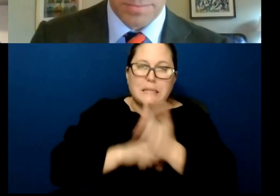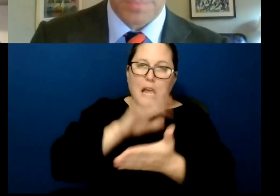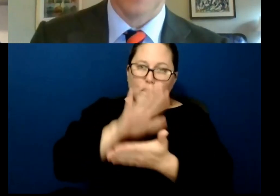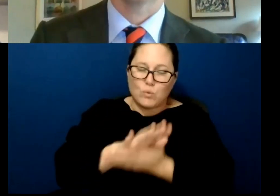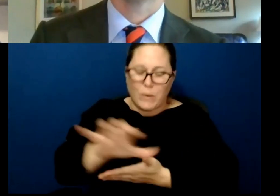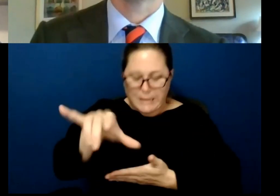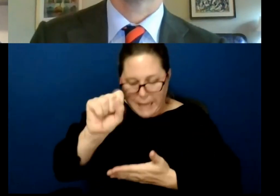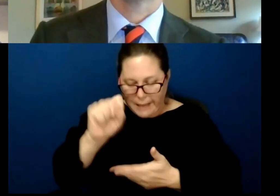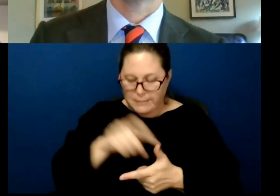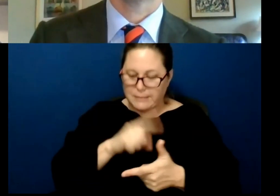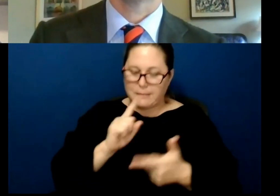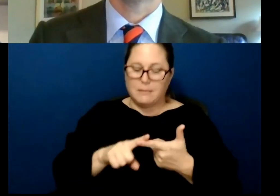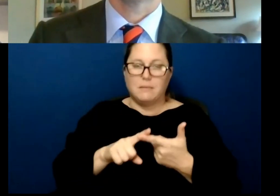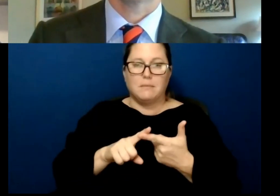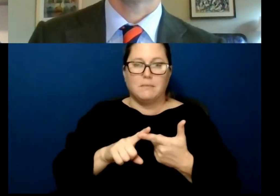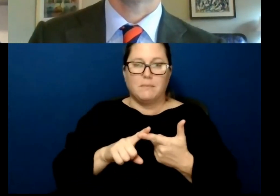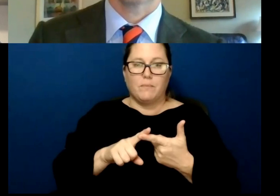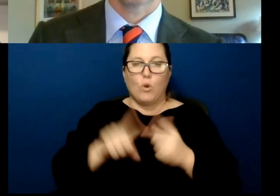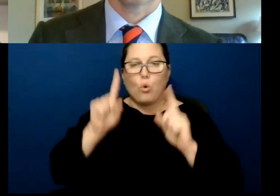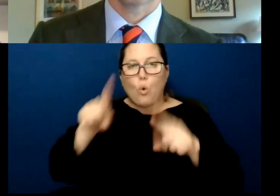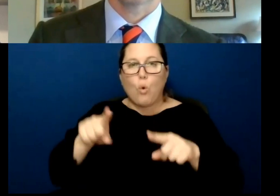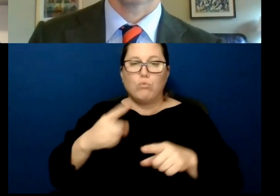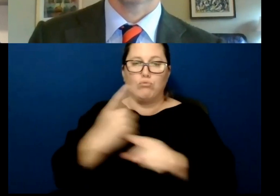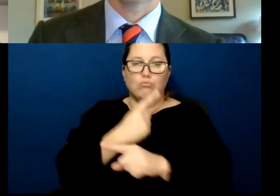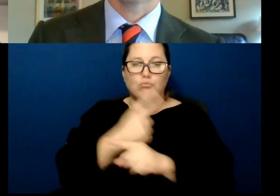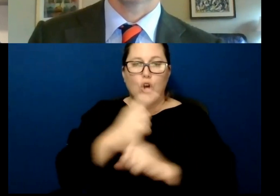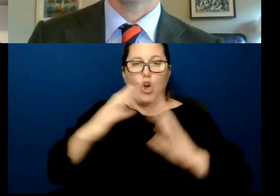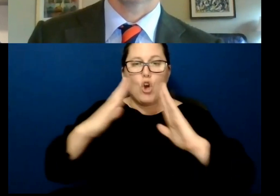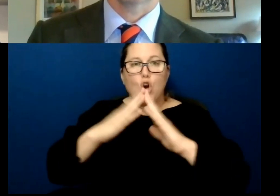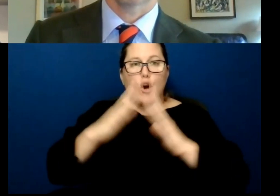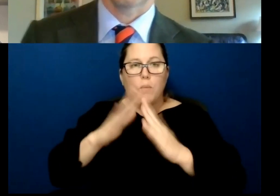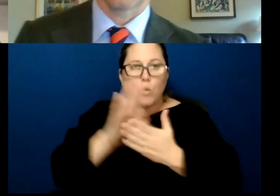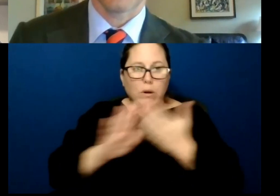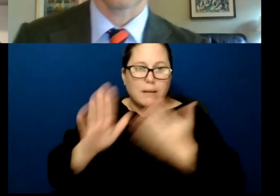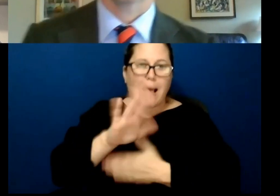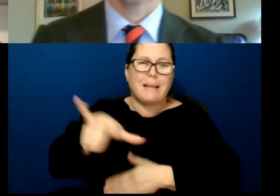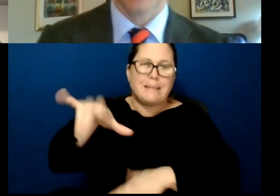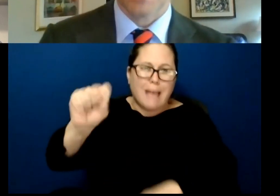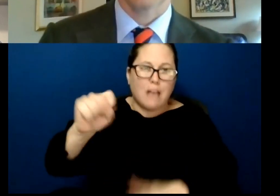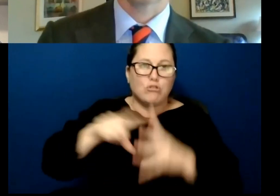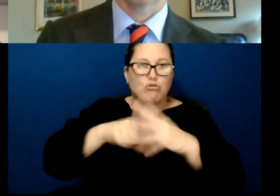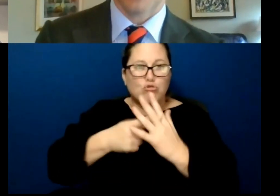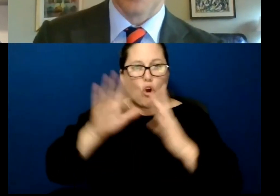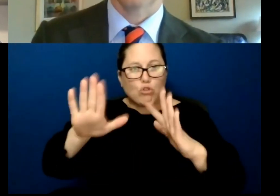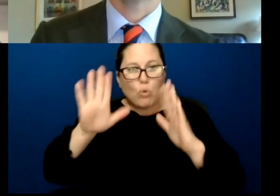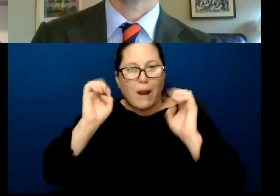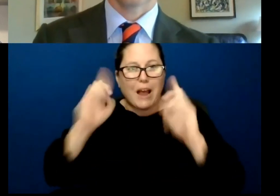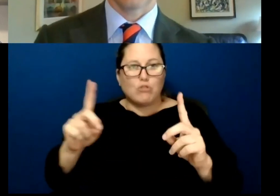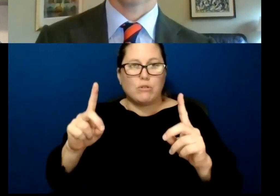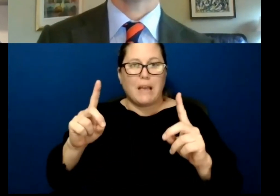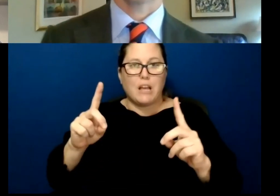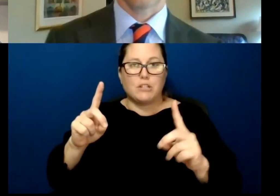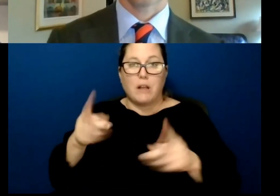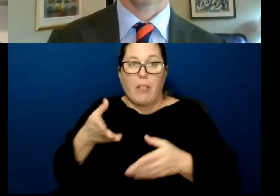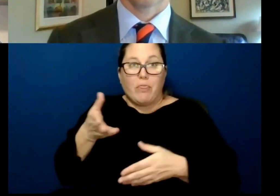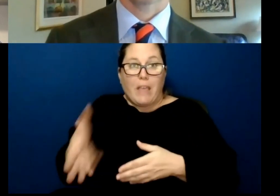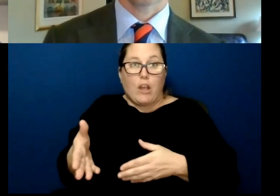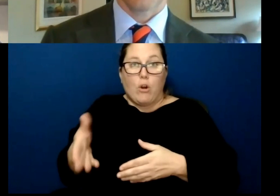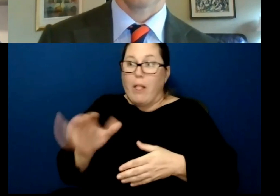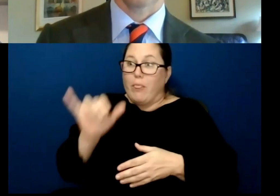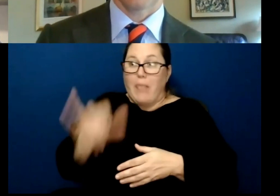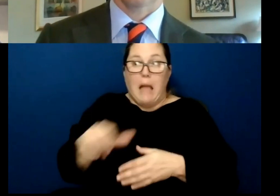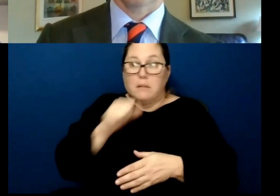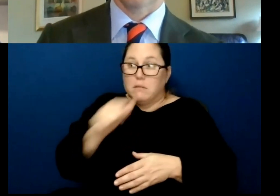to, a community college and start your education there. And that is not a bad